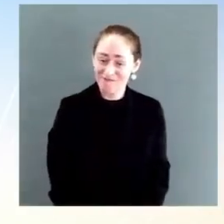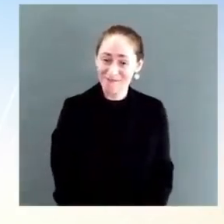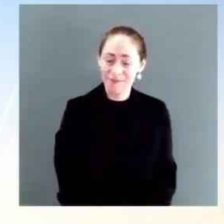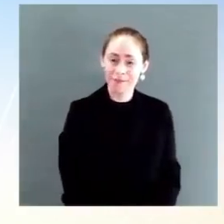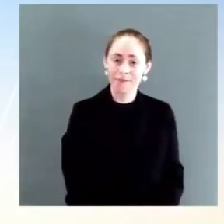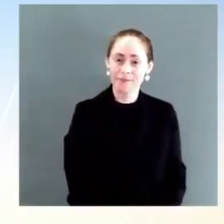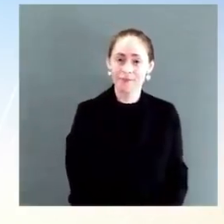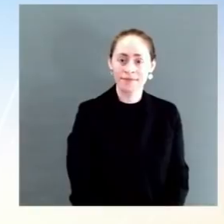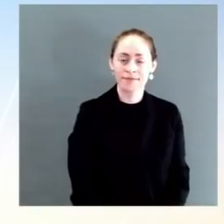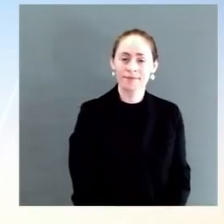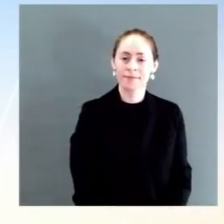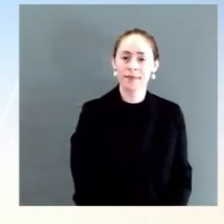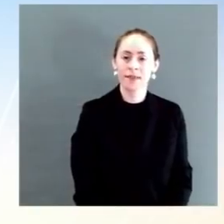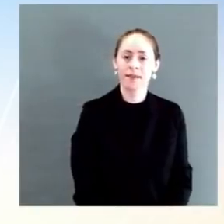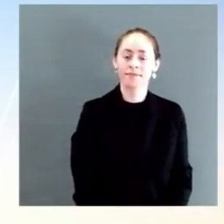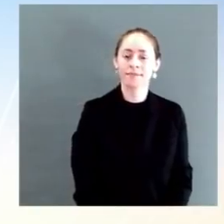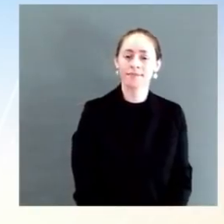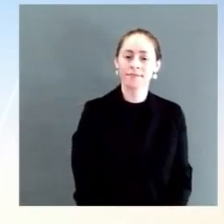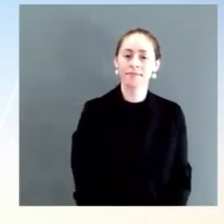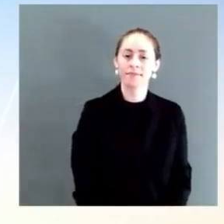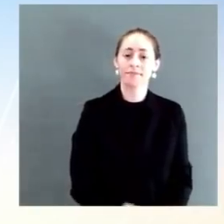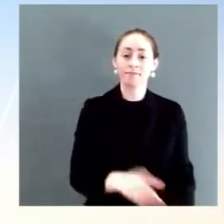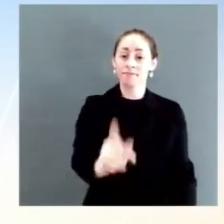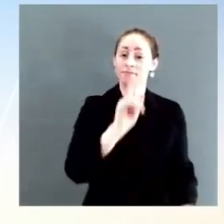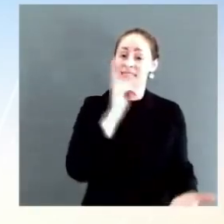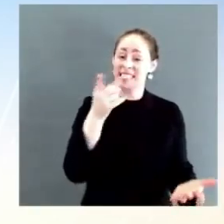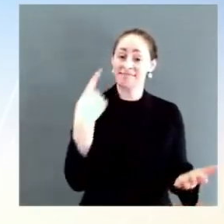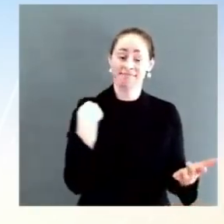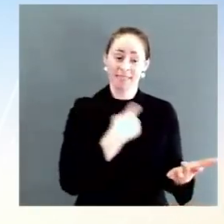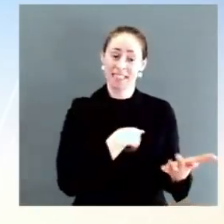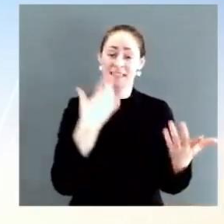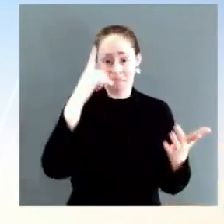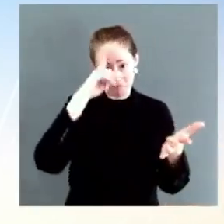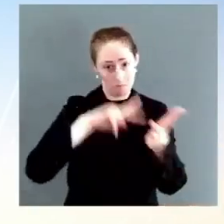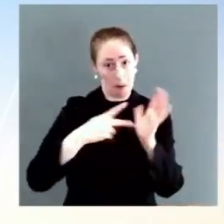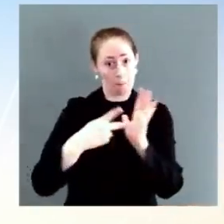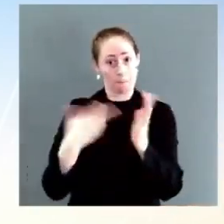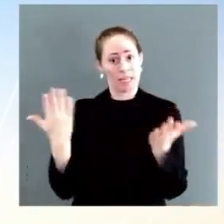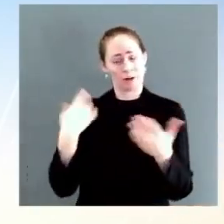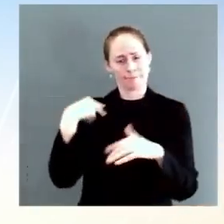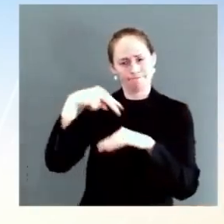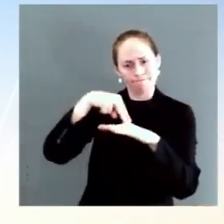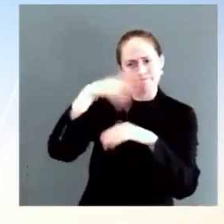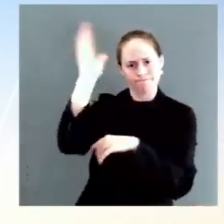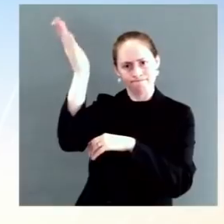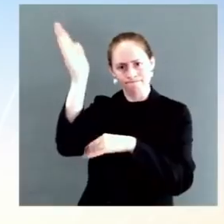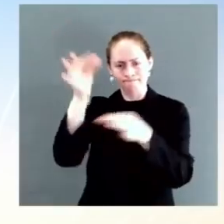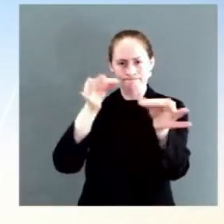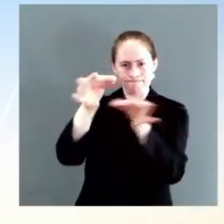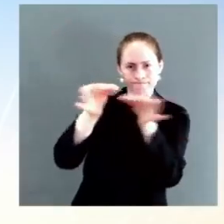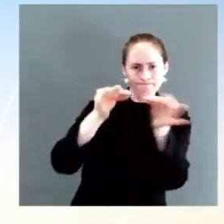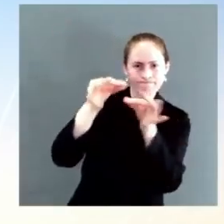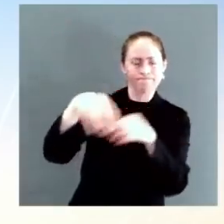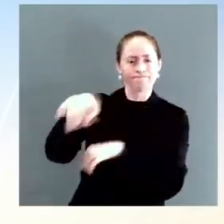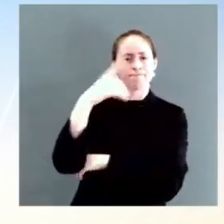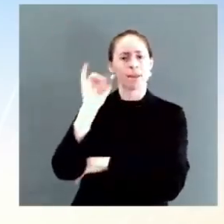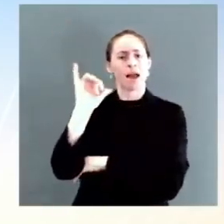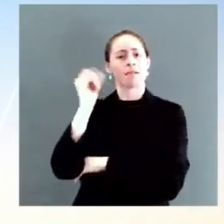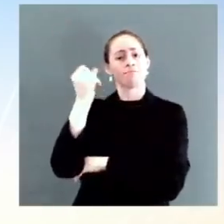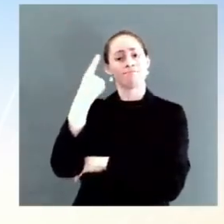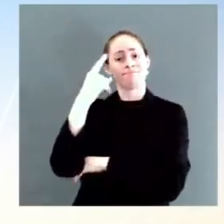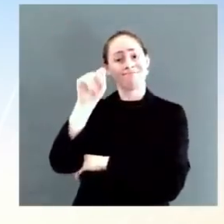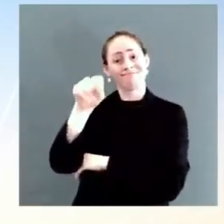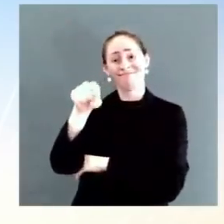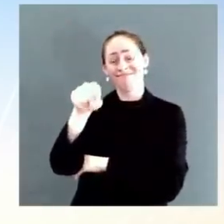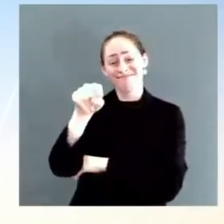life, something everybody wants to do. We're all sick and tired of this virus. But we need approximately 20% of the population,